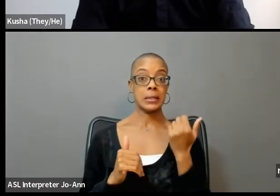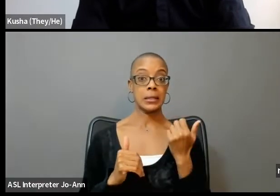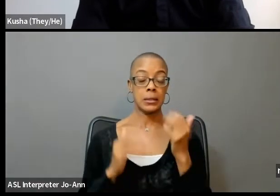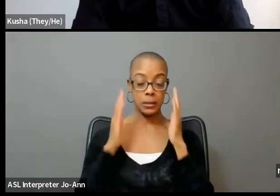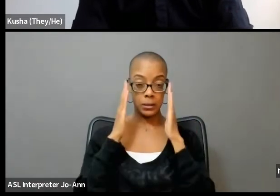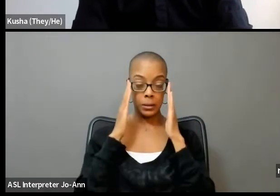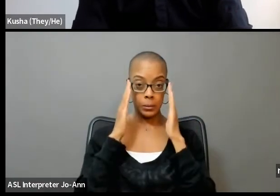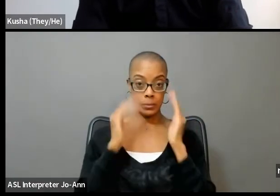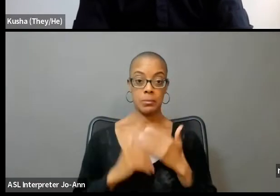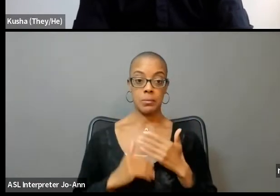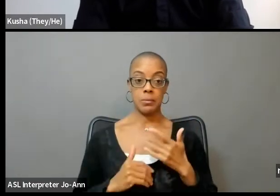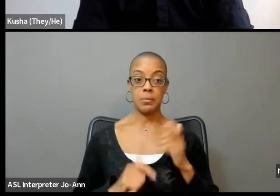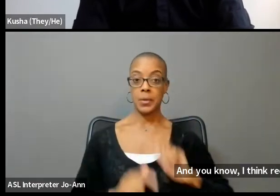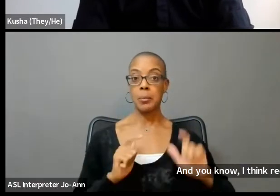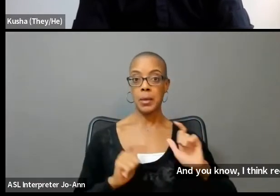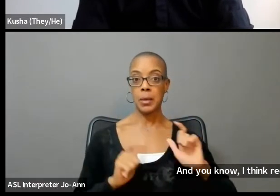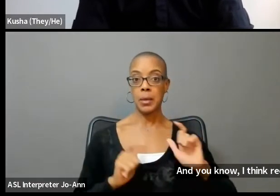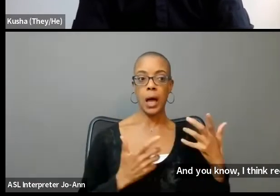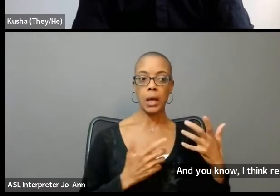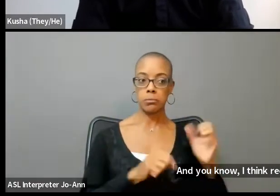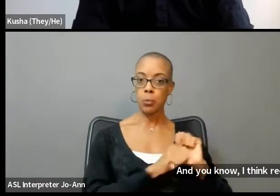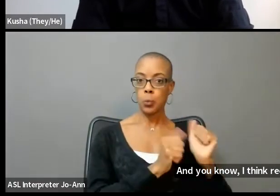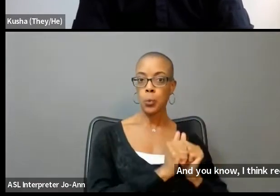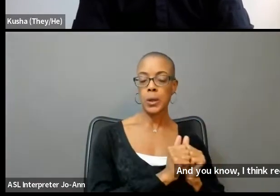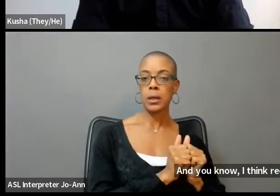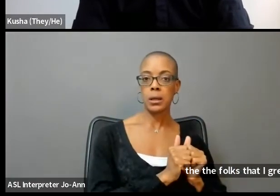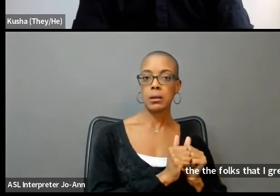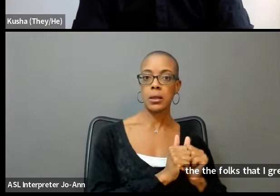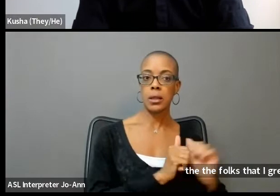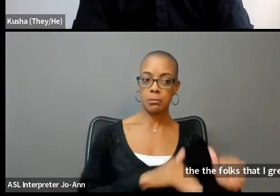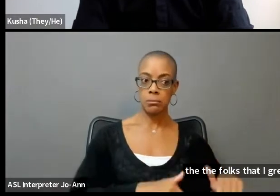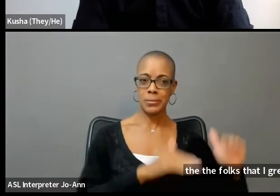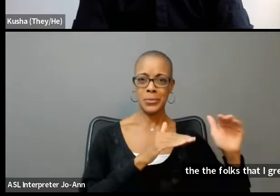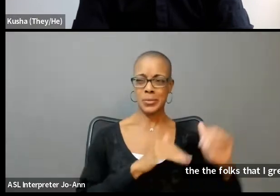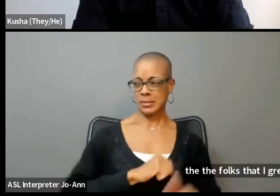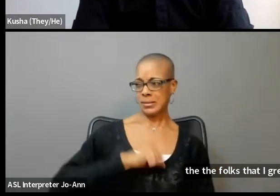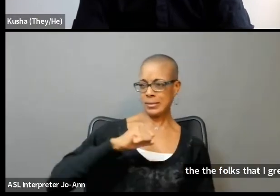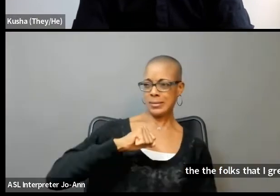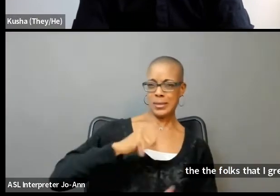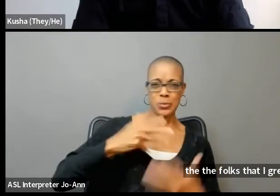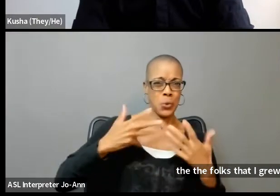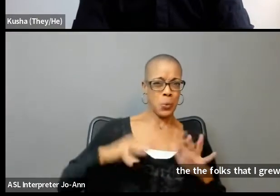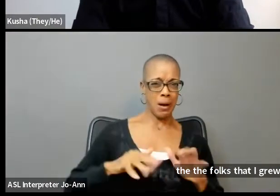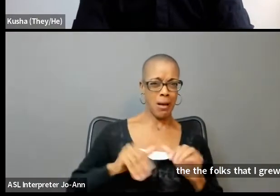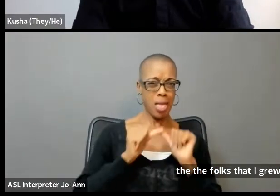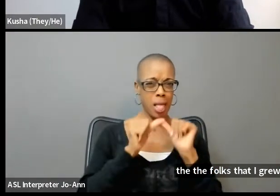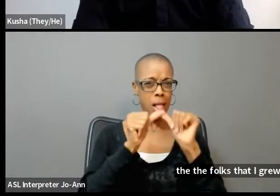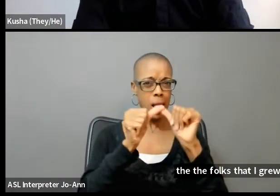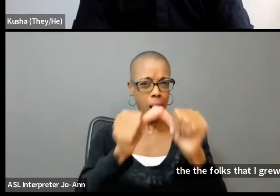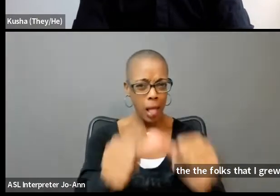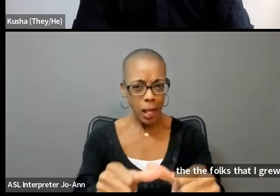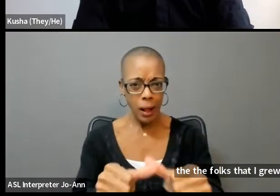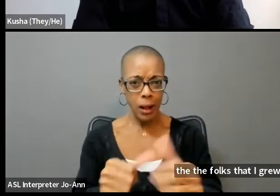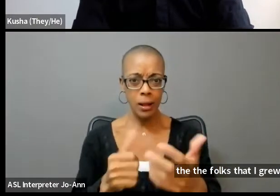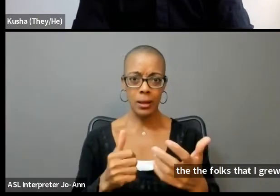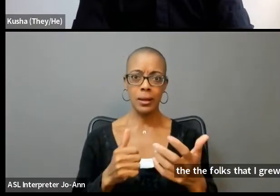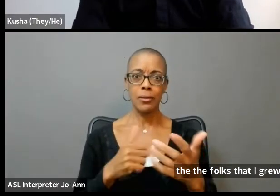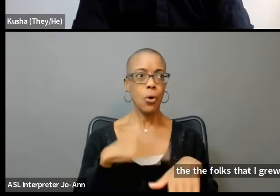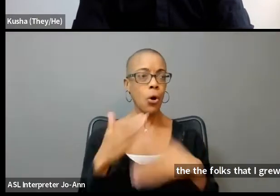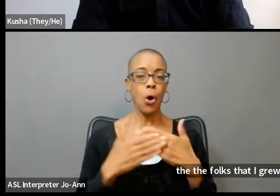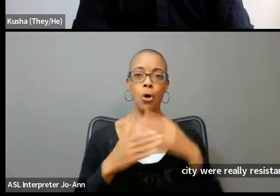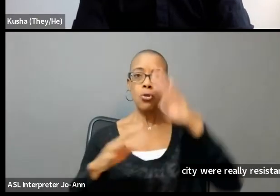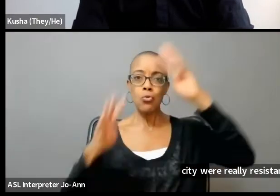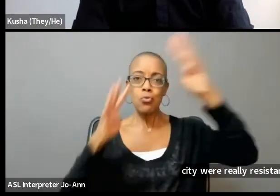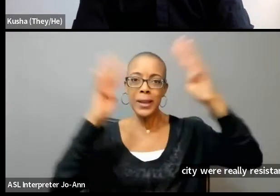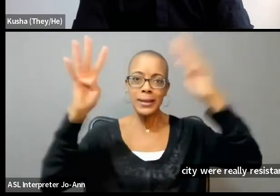the folks that I grew up starting to drag in the city, were really resistant to performing in this way because it removes all the sort of creative